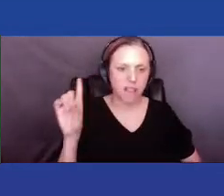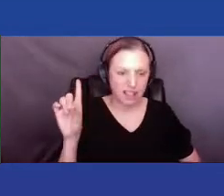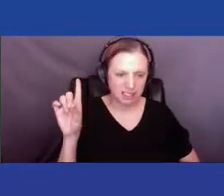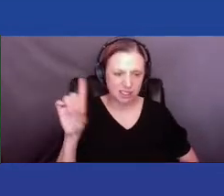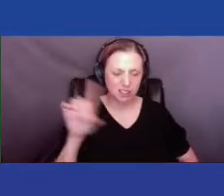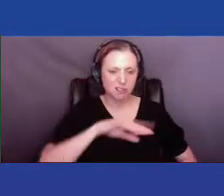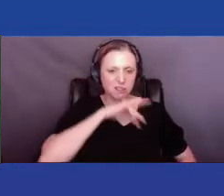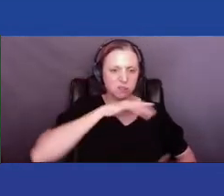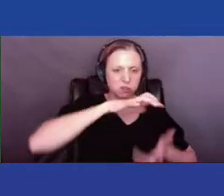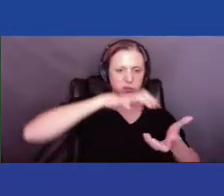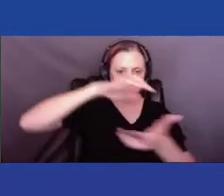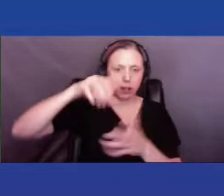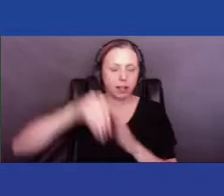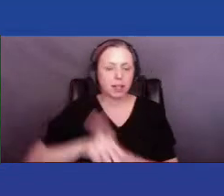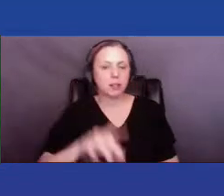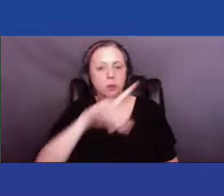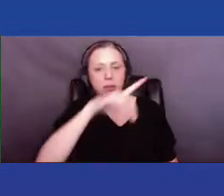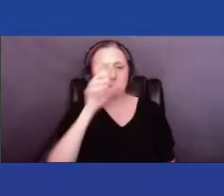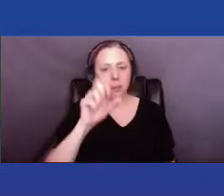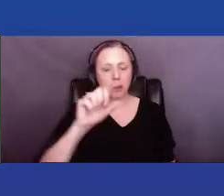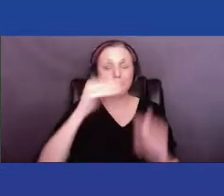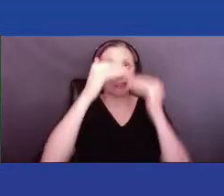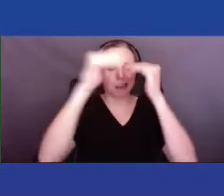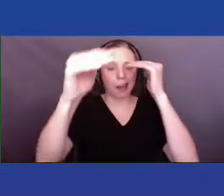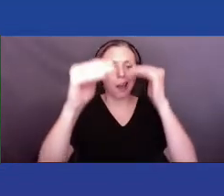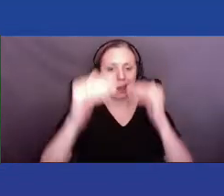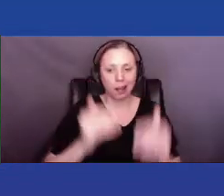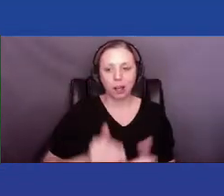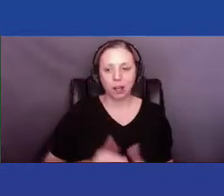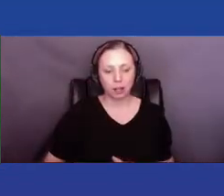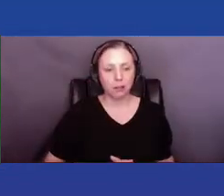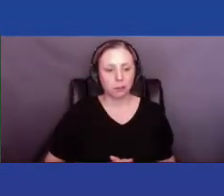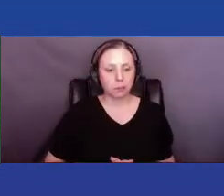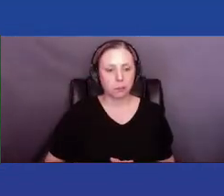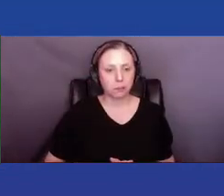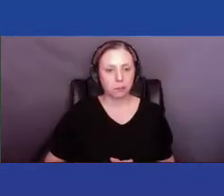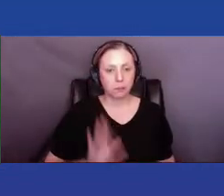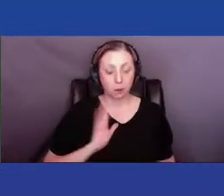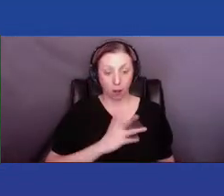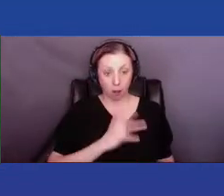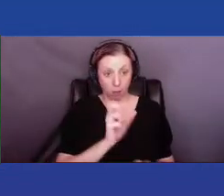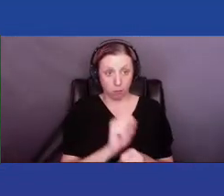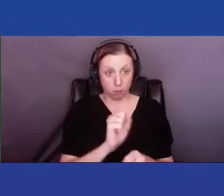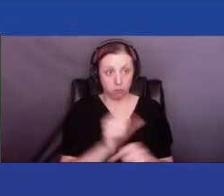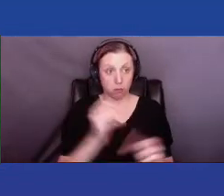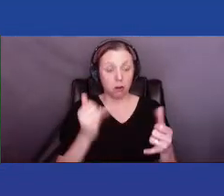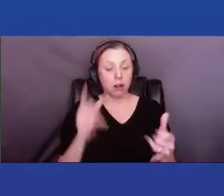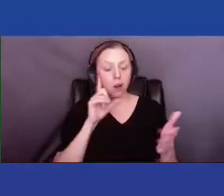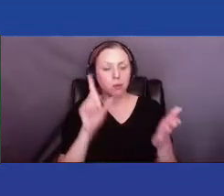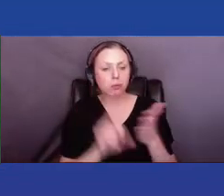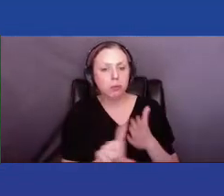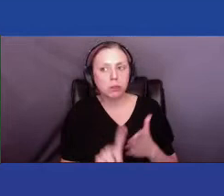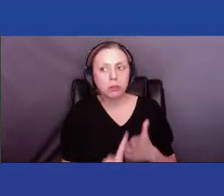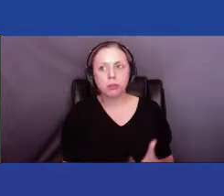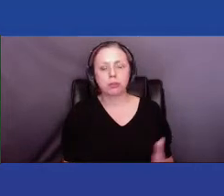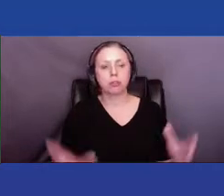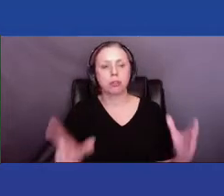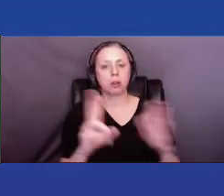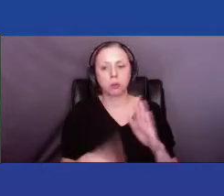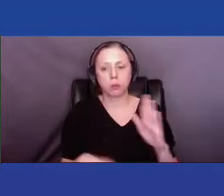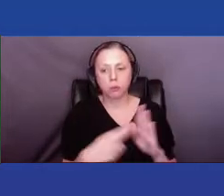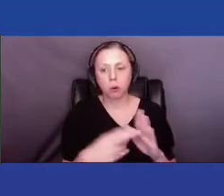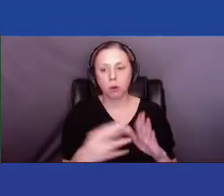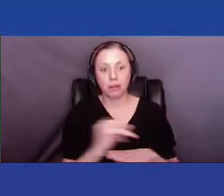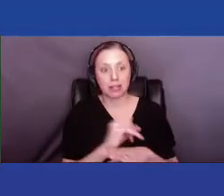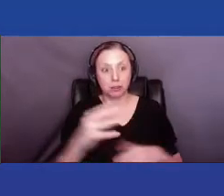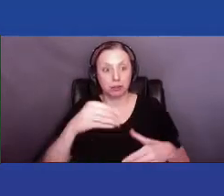summer sky. So next slide, our work has started moving toward researching the role of industry in the